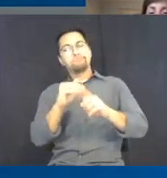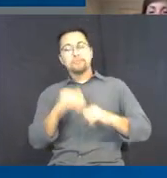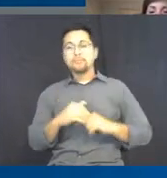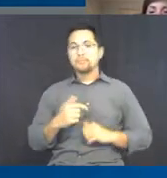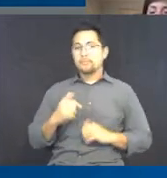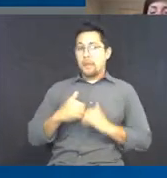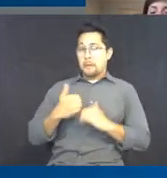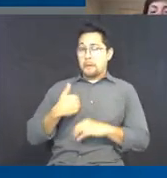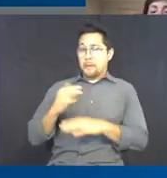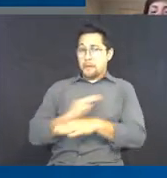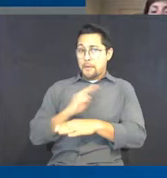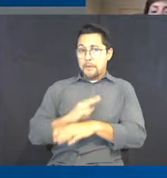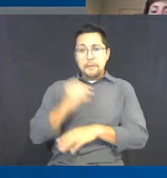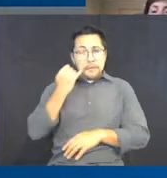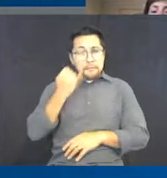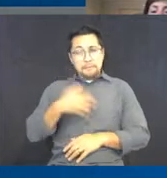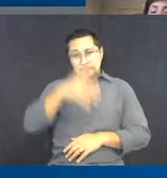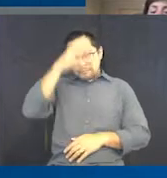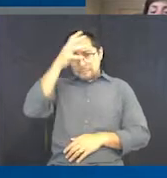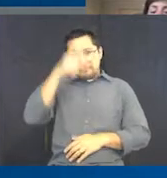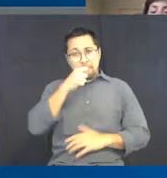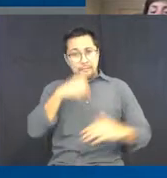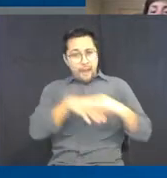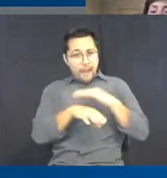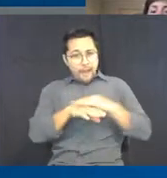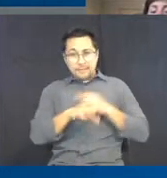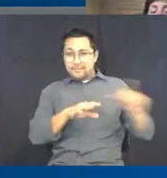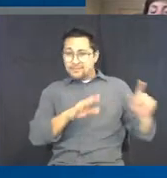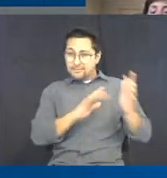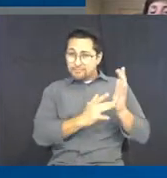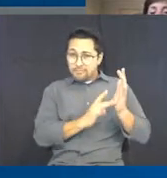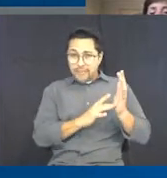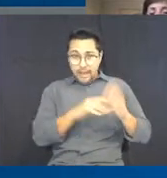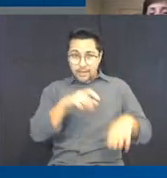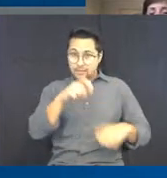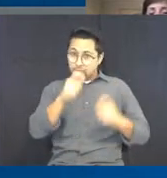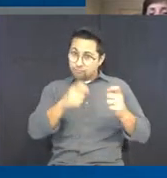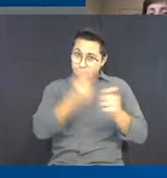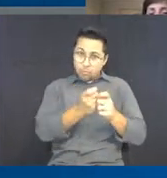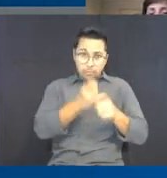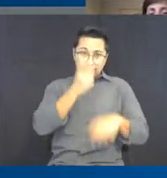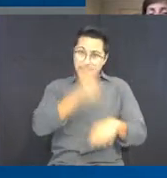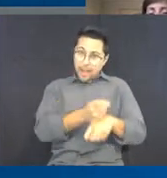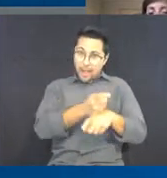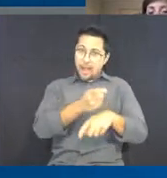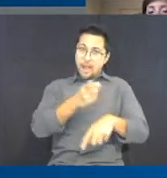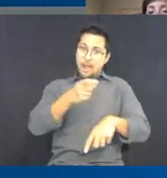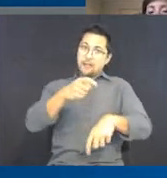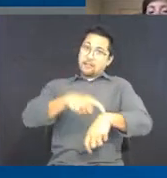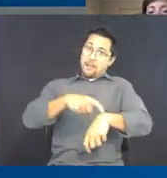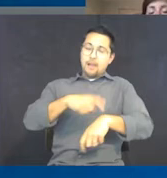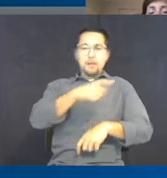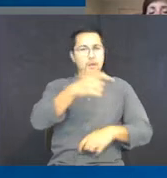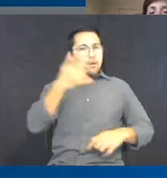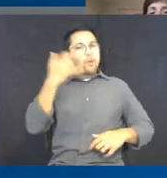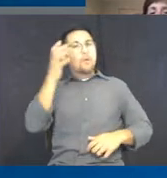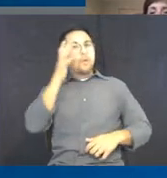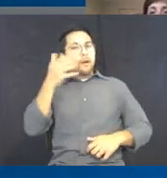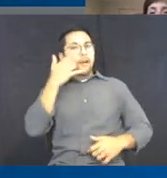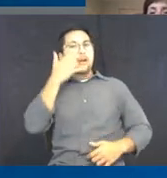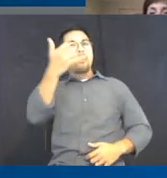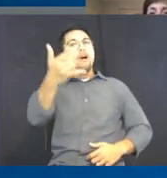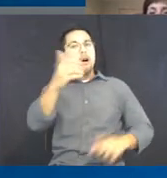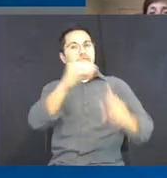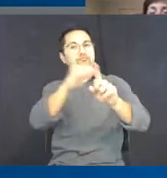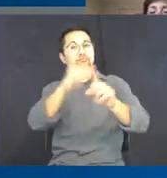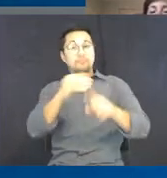a text message letting me know so I can follow up with him and see why he hasn't taken his medicine. With this device, you can set up to